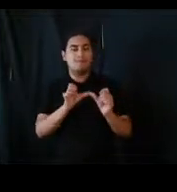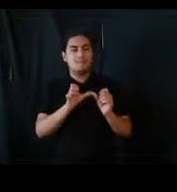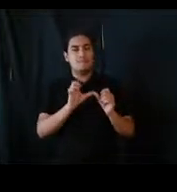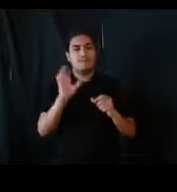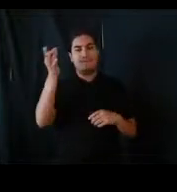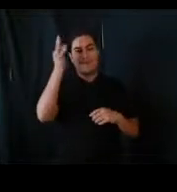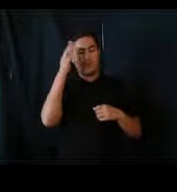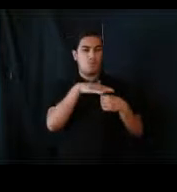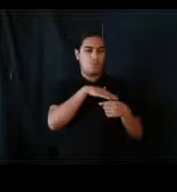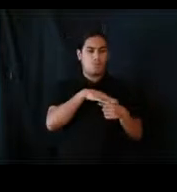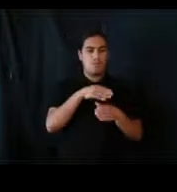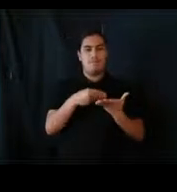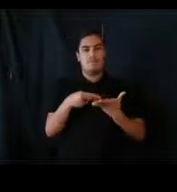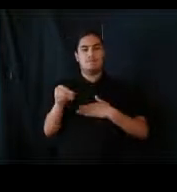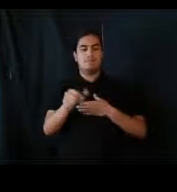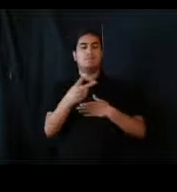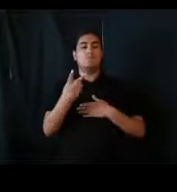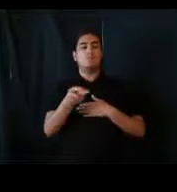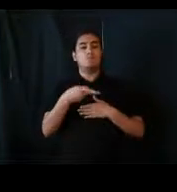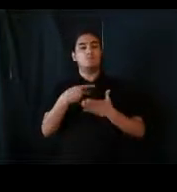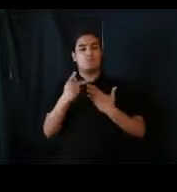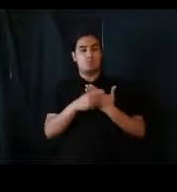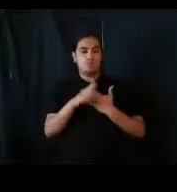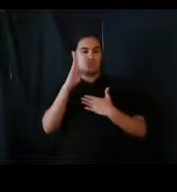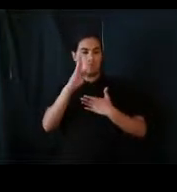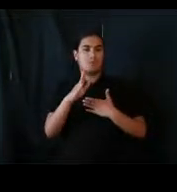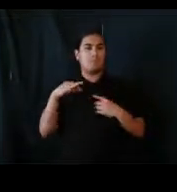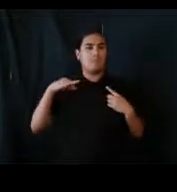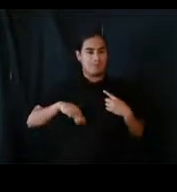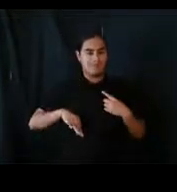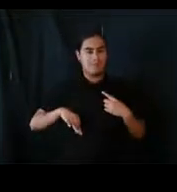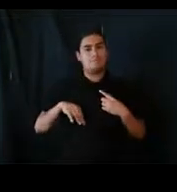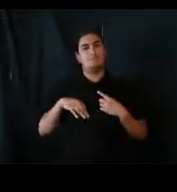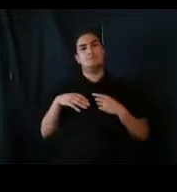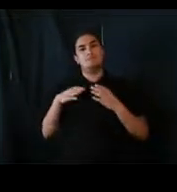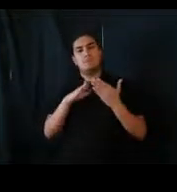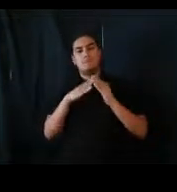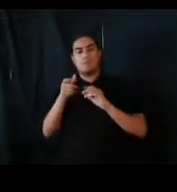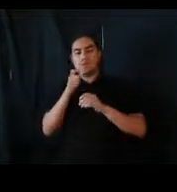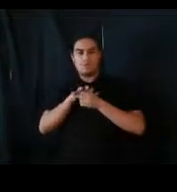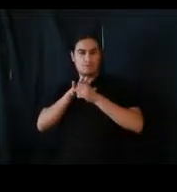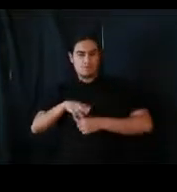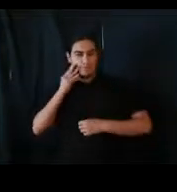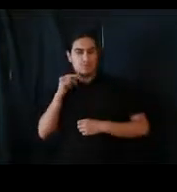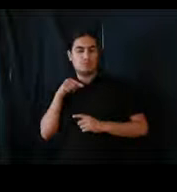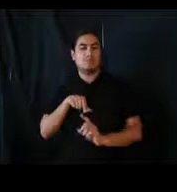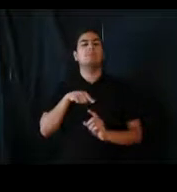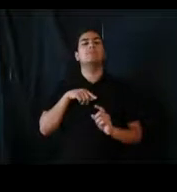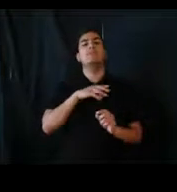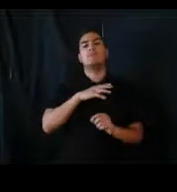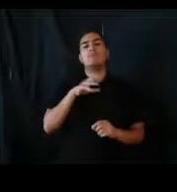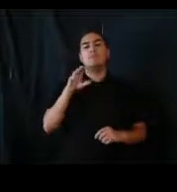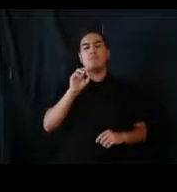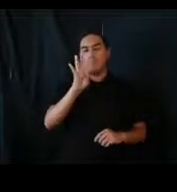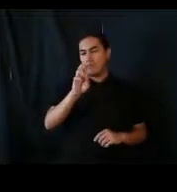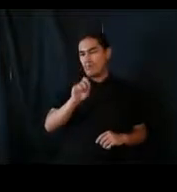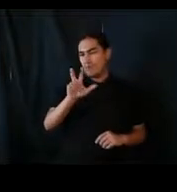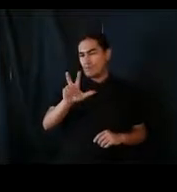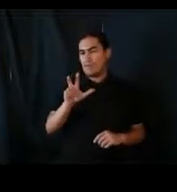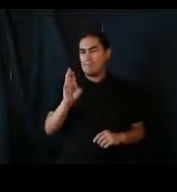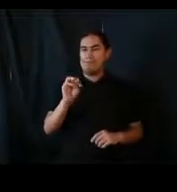23 projects will directly benefit disadvantaged communities reduce greenhouse gas emissions by an estimated 4.3 million metric